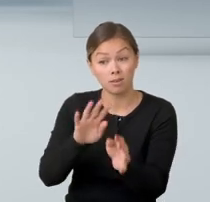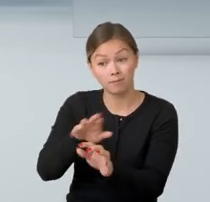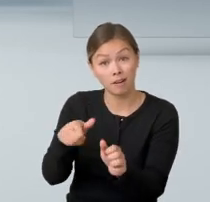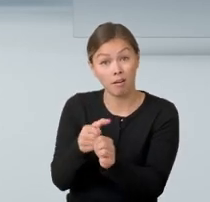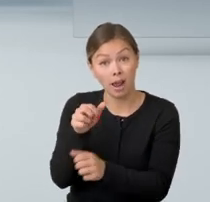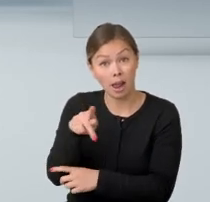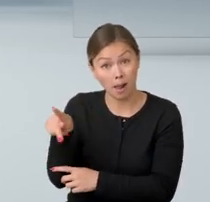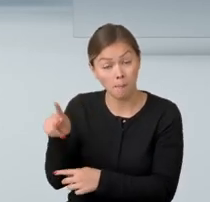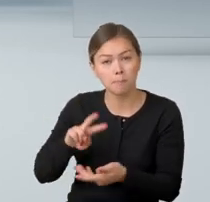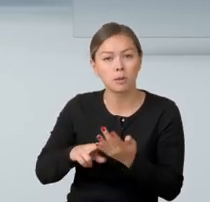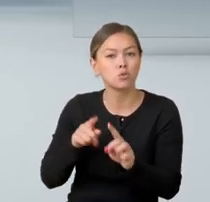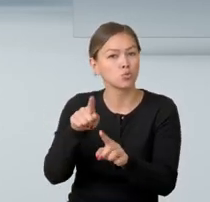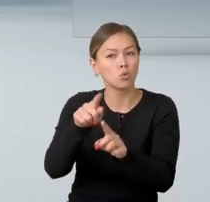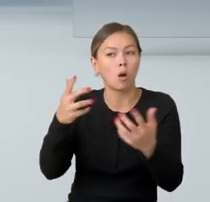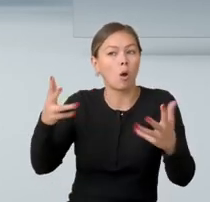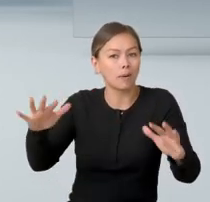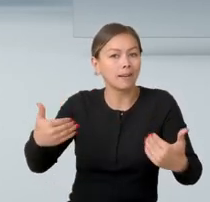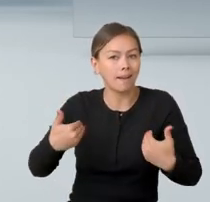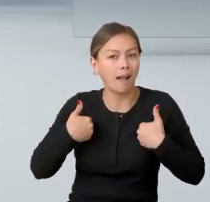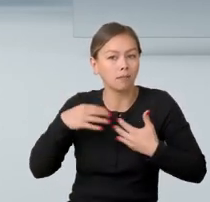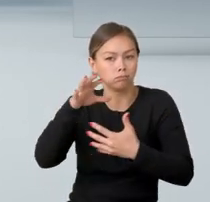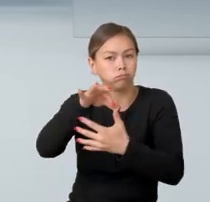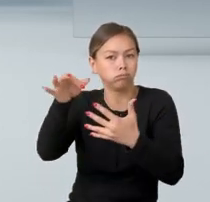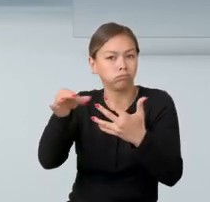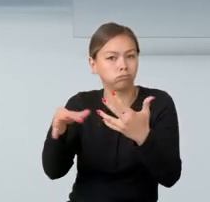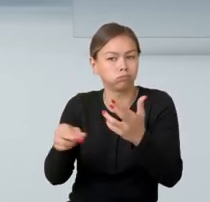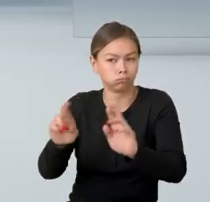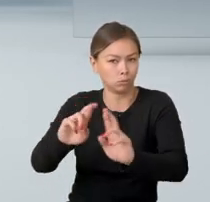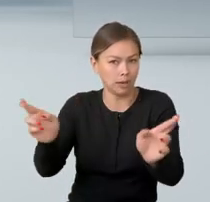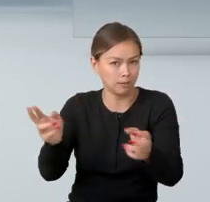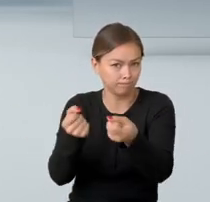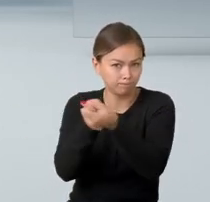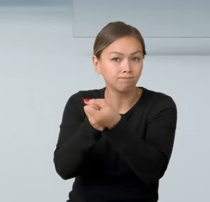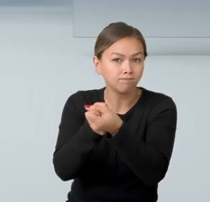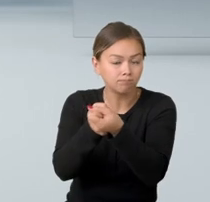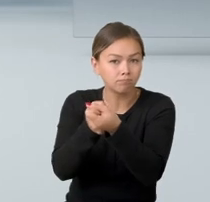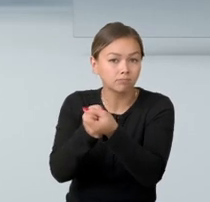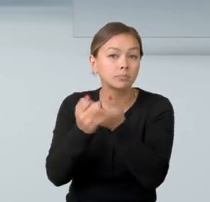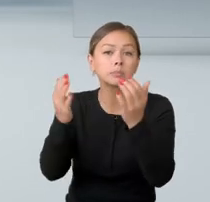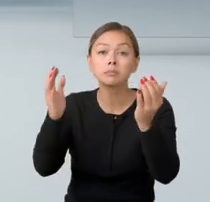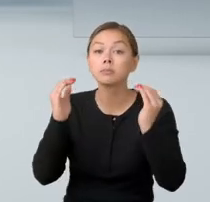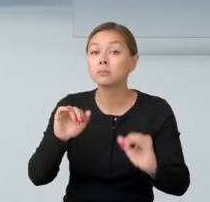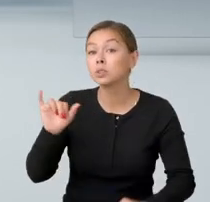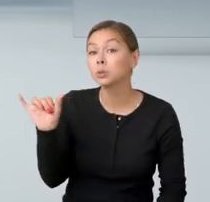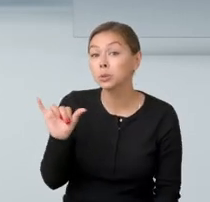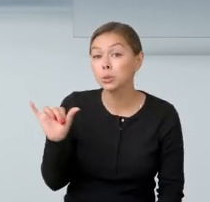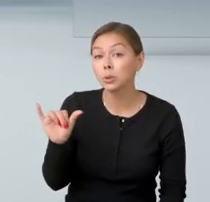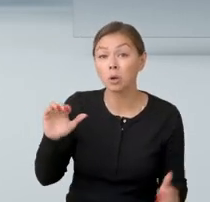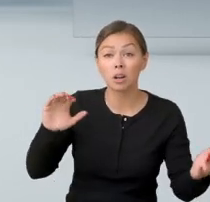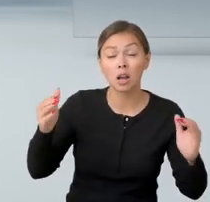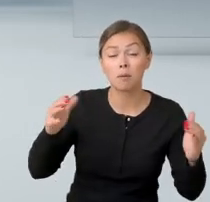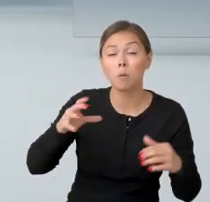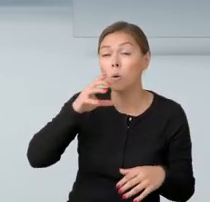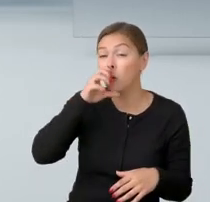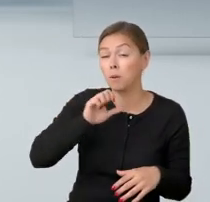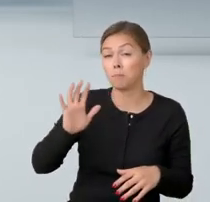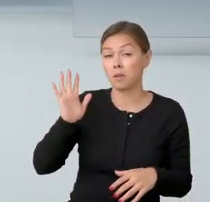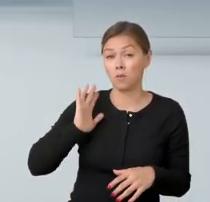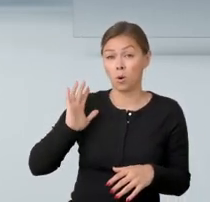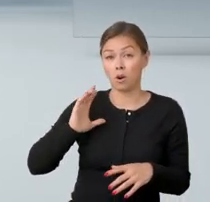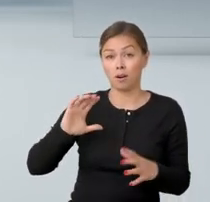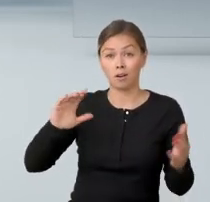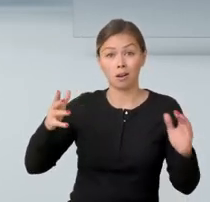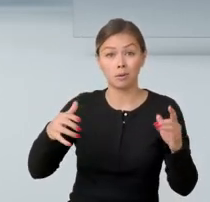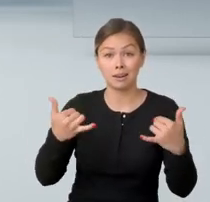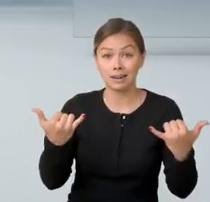driven app you already have the out of the box dashboards they are available for you and on top of that uh different from